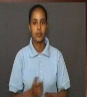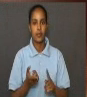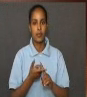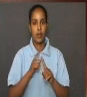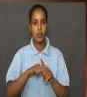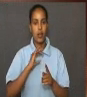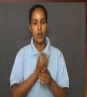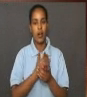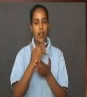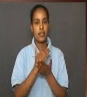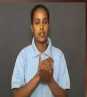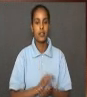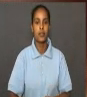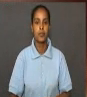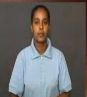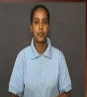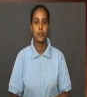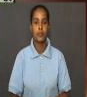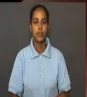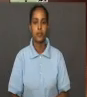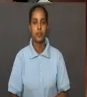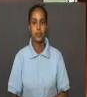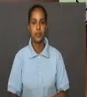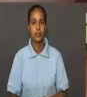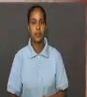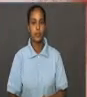Let's get back to our lesson.